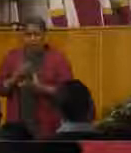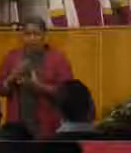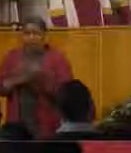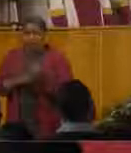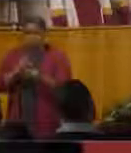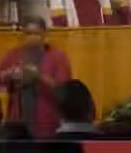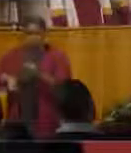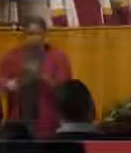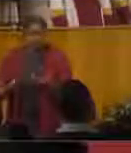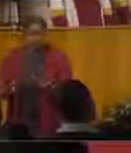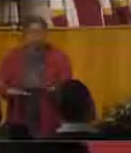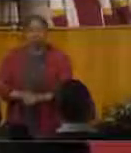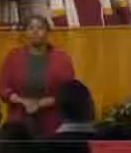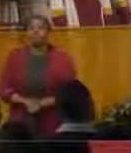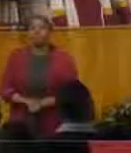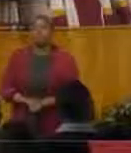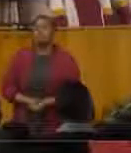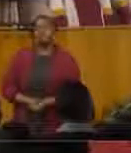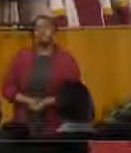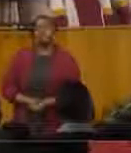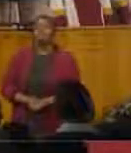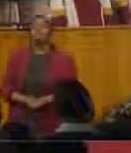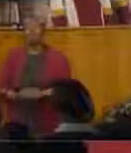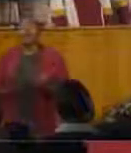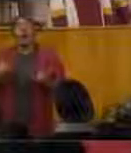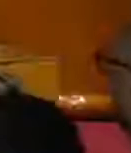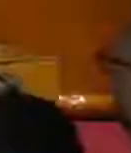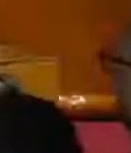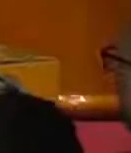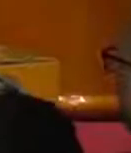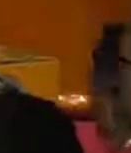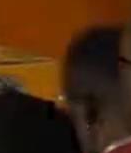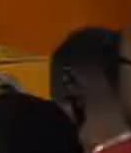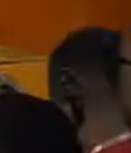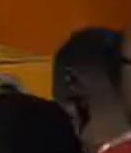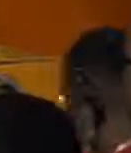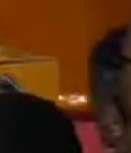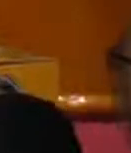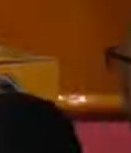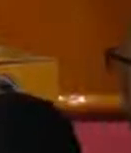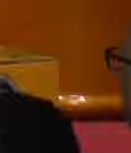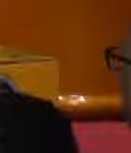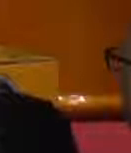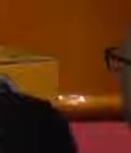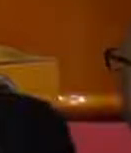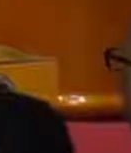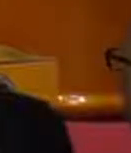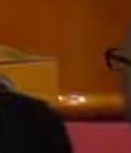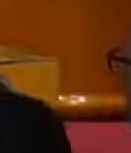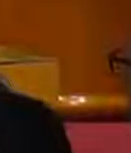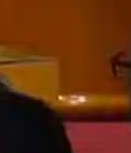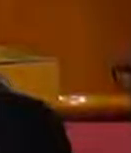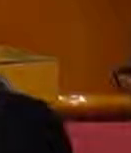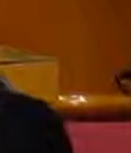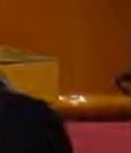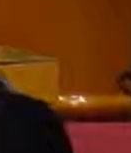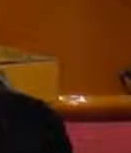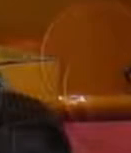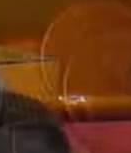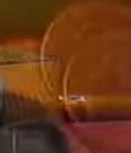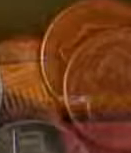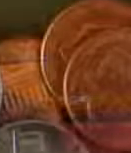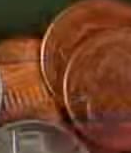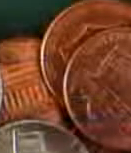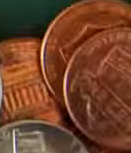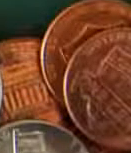both." I want to talk, teach, and preach from the subject, "For the Love of Money." You